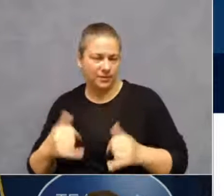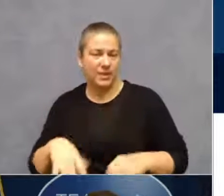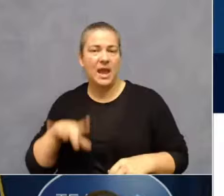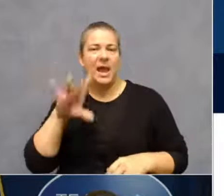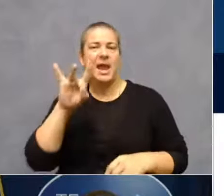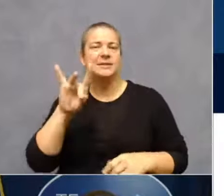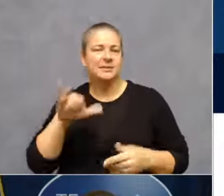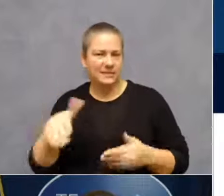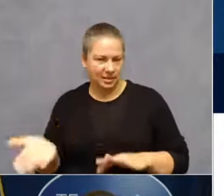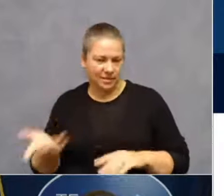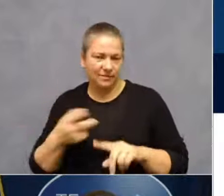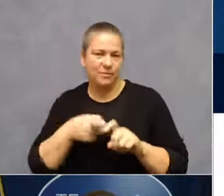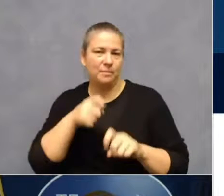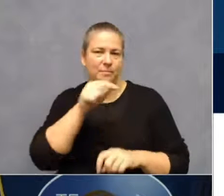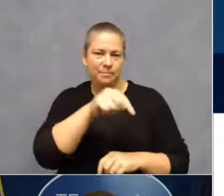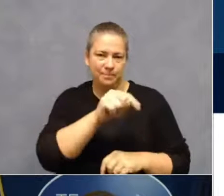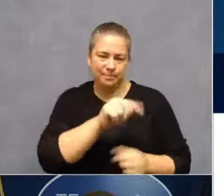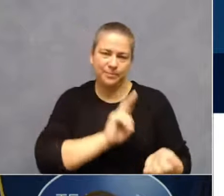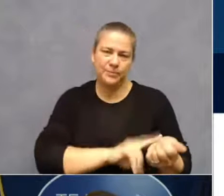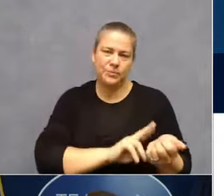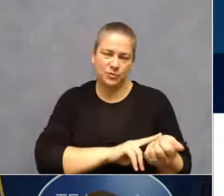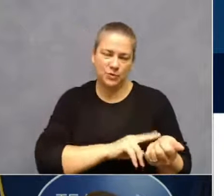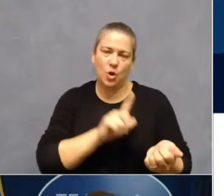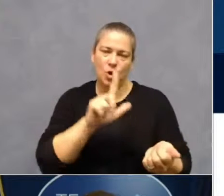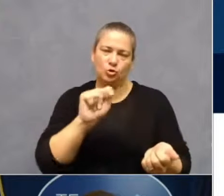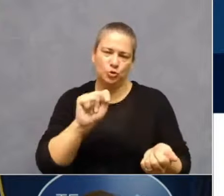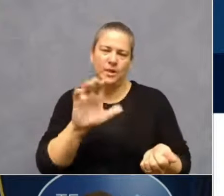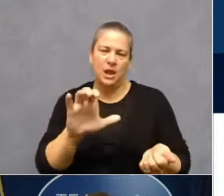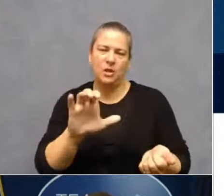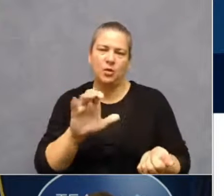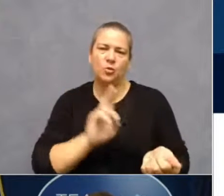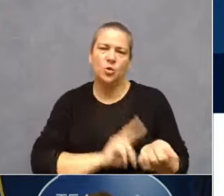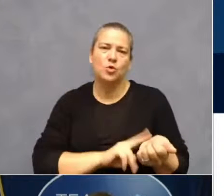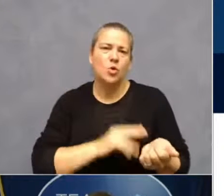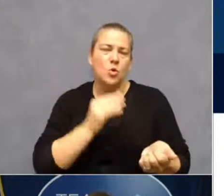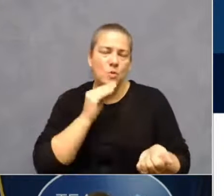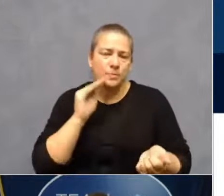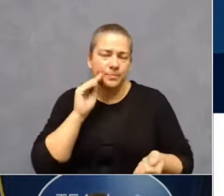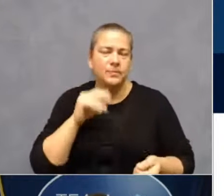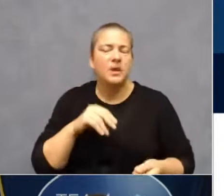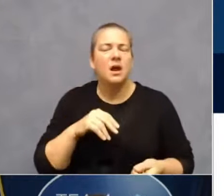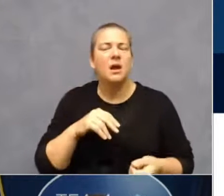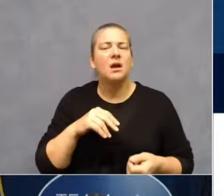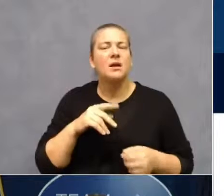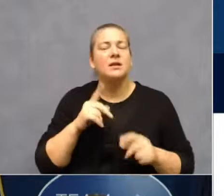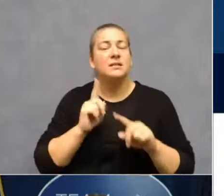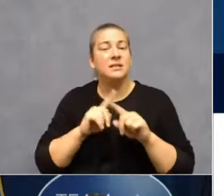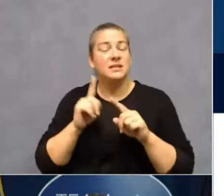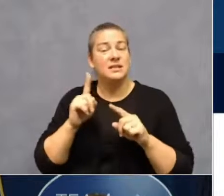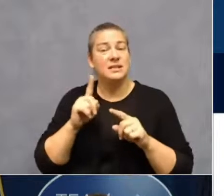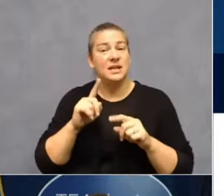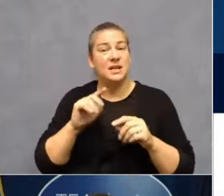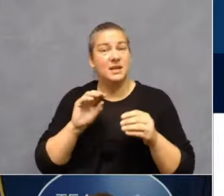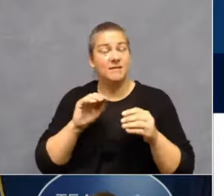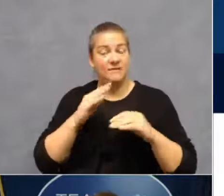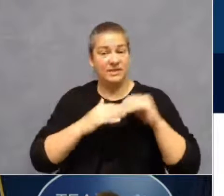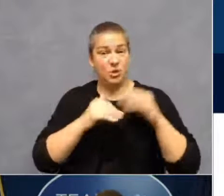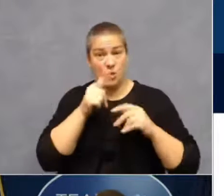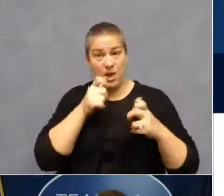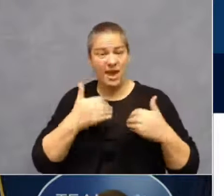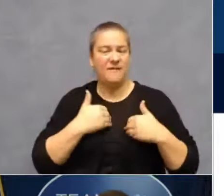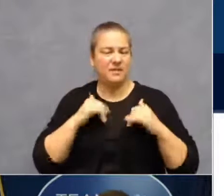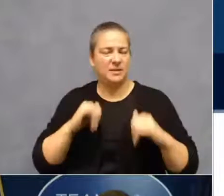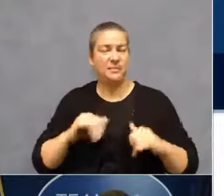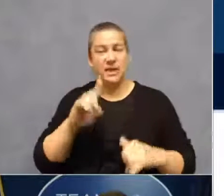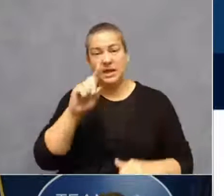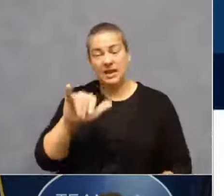attributable to long-term care residents. The number of facilities is the same. Daycare, 10 new